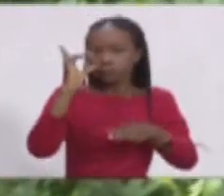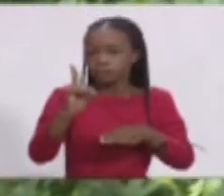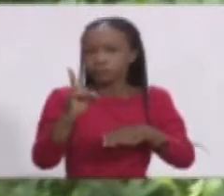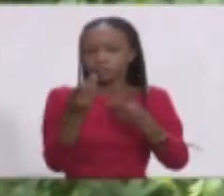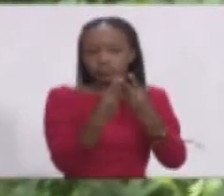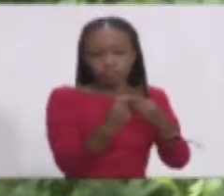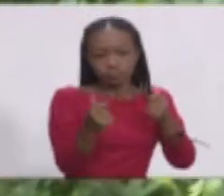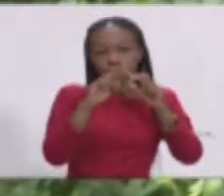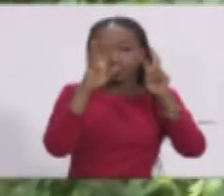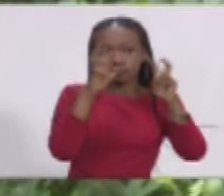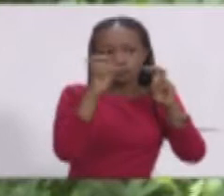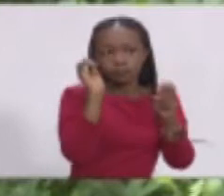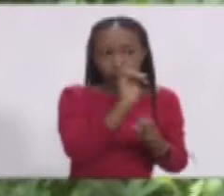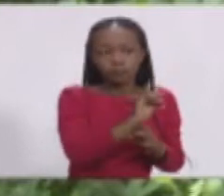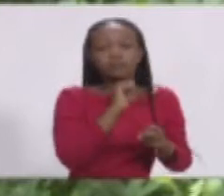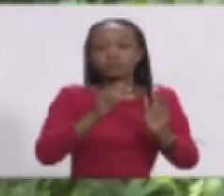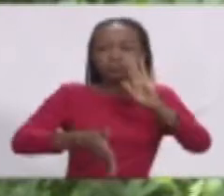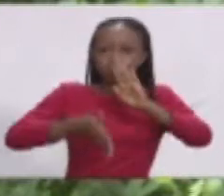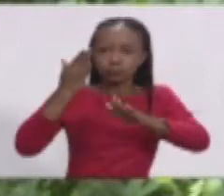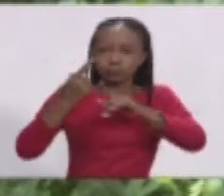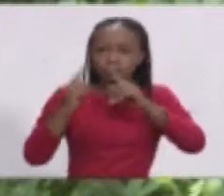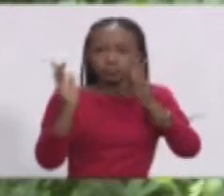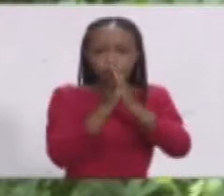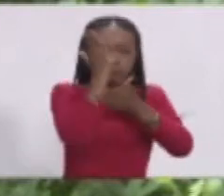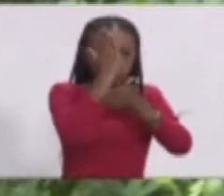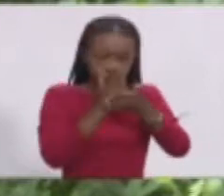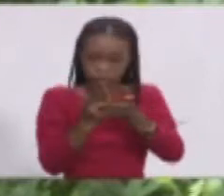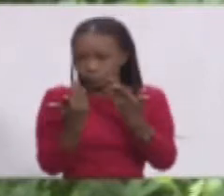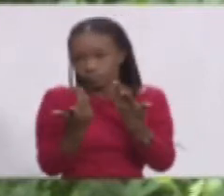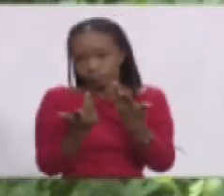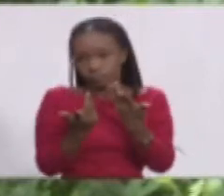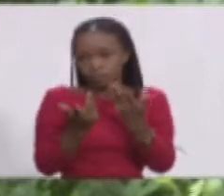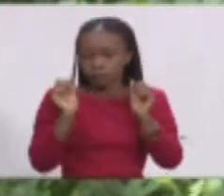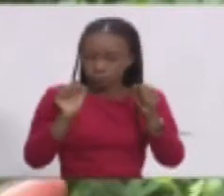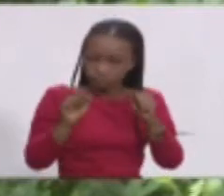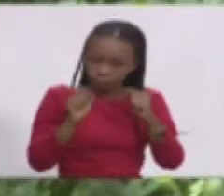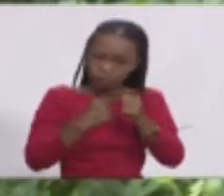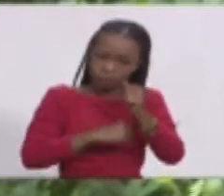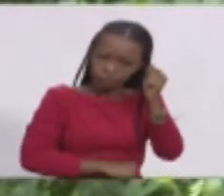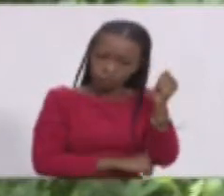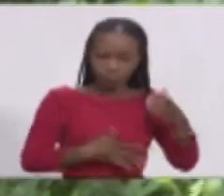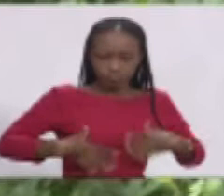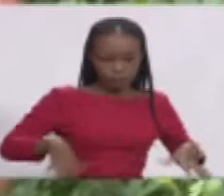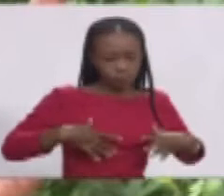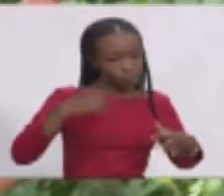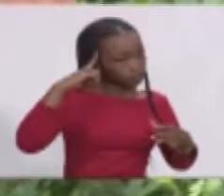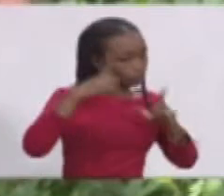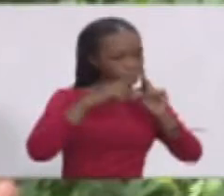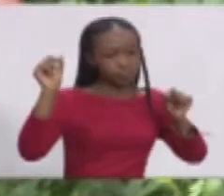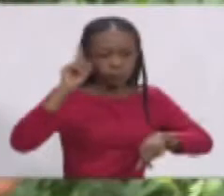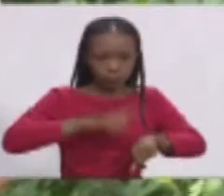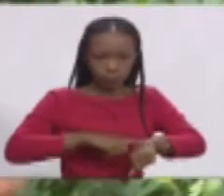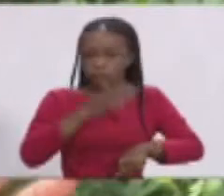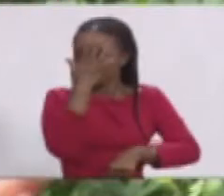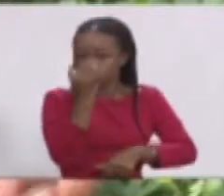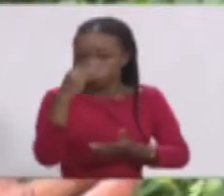this issue, maybe not immediately, but at least with some to be able to sustain people for the long term. Because if this